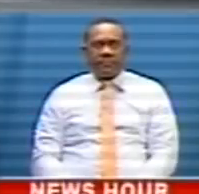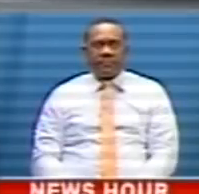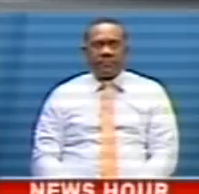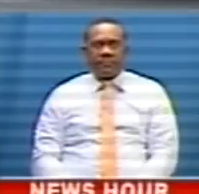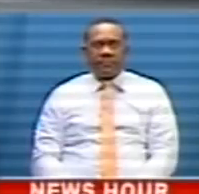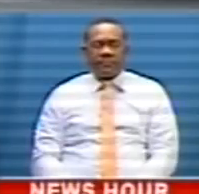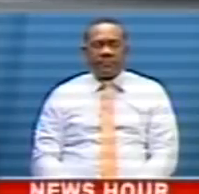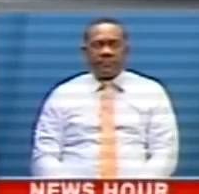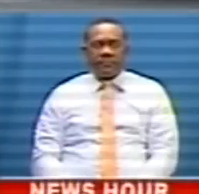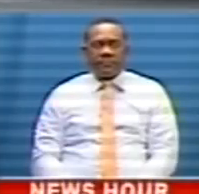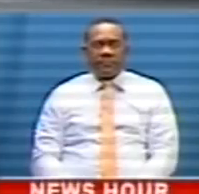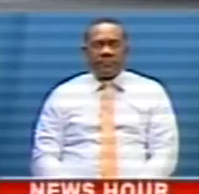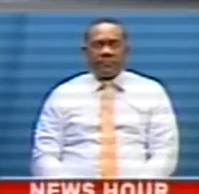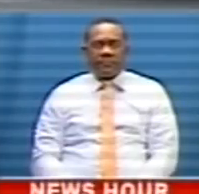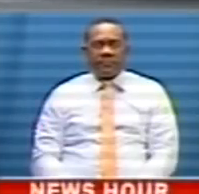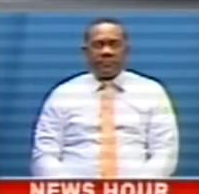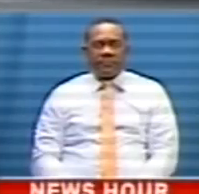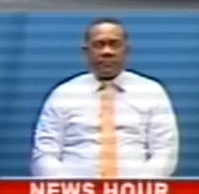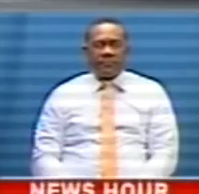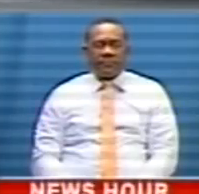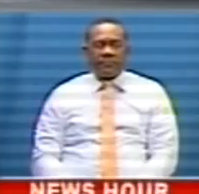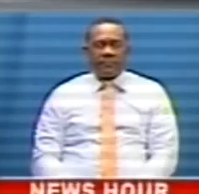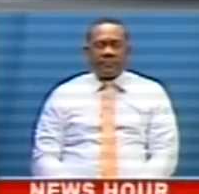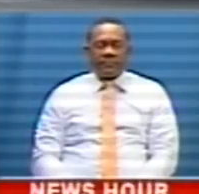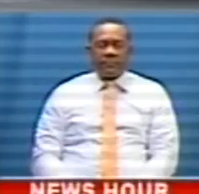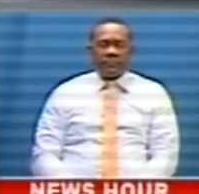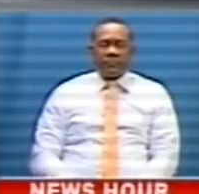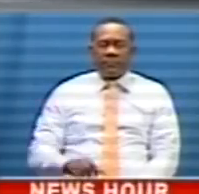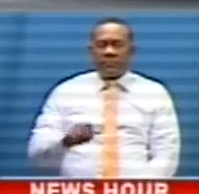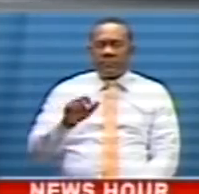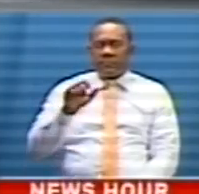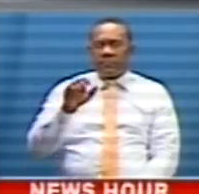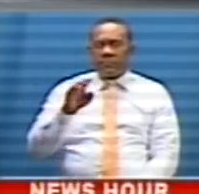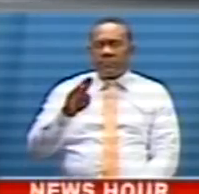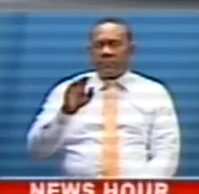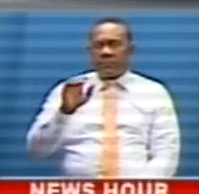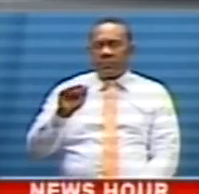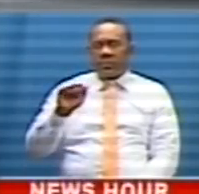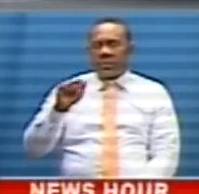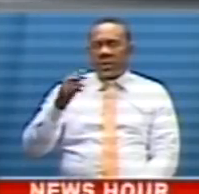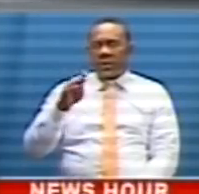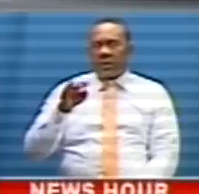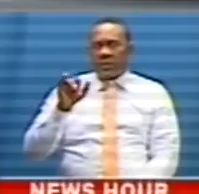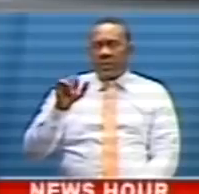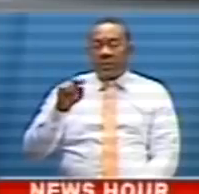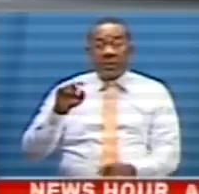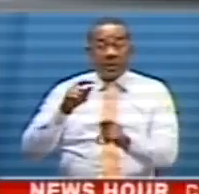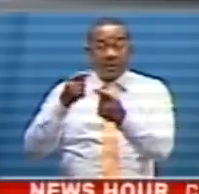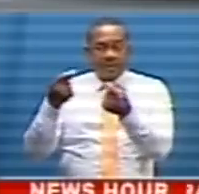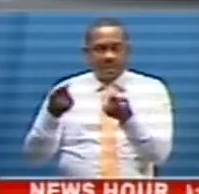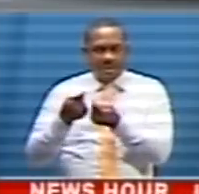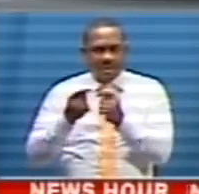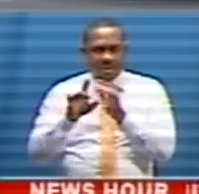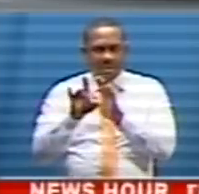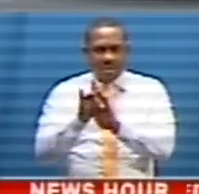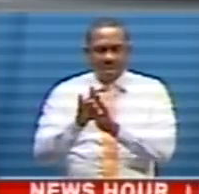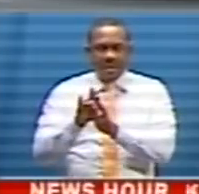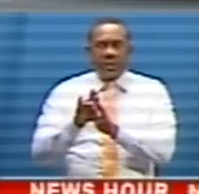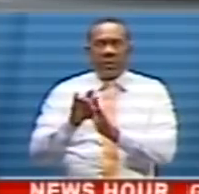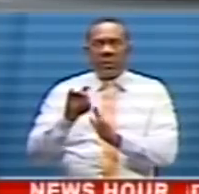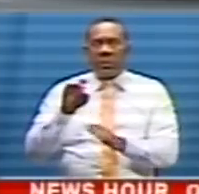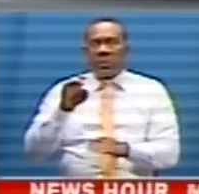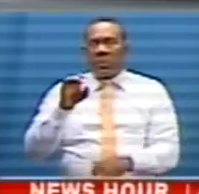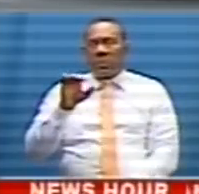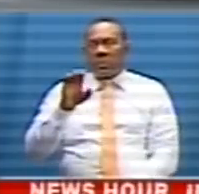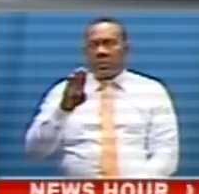The Ask Bagbin campaign team has named Mr. Fritz Baffour as a director of campaign and communication. Mr. Baffour said